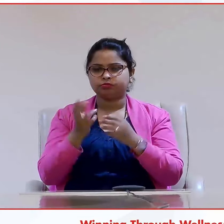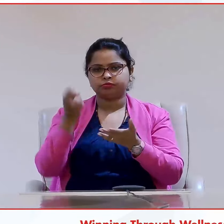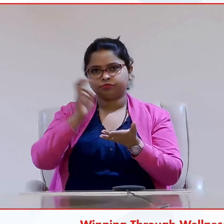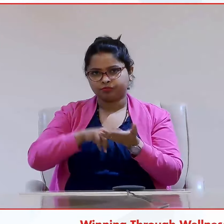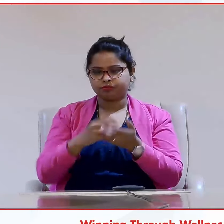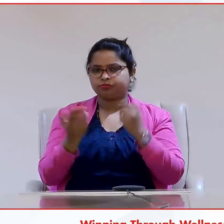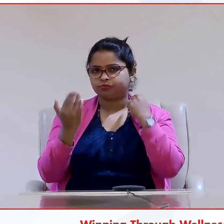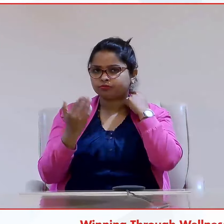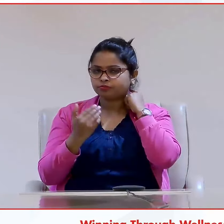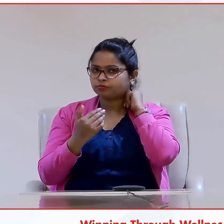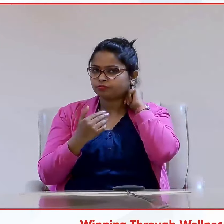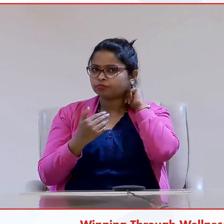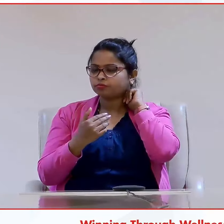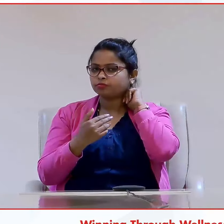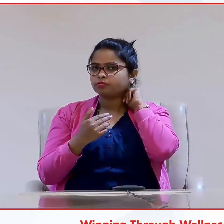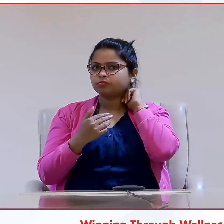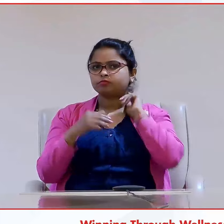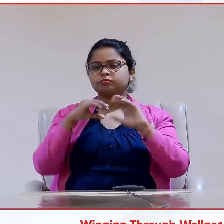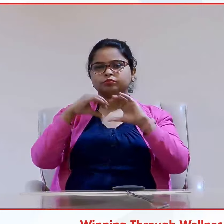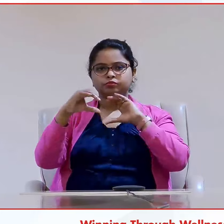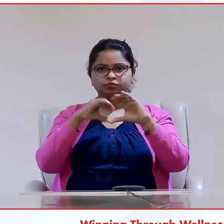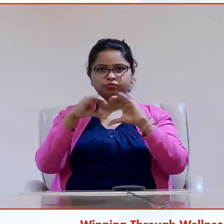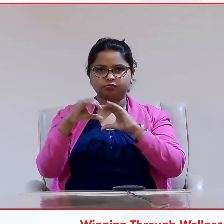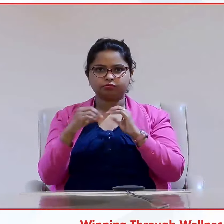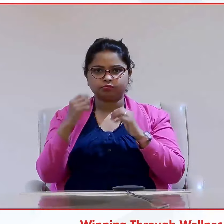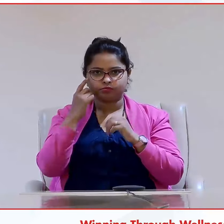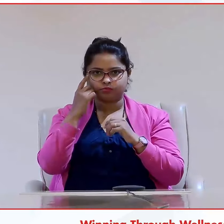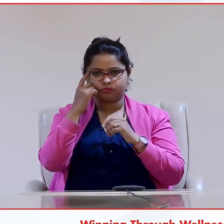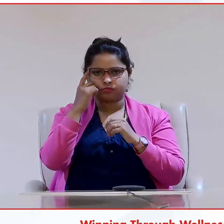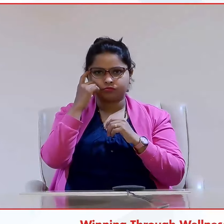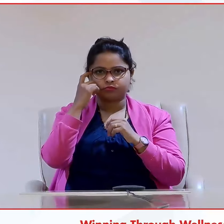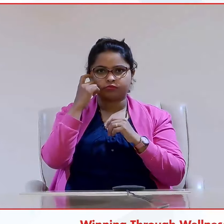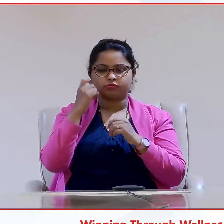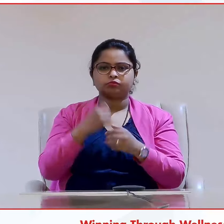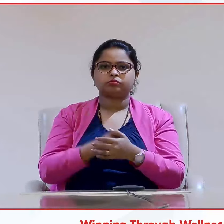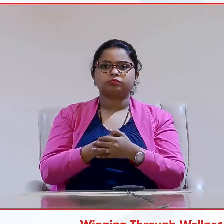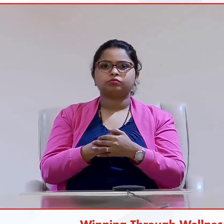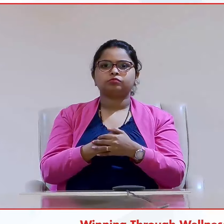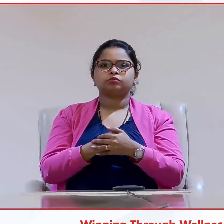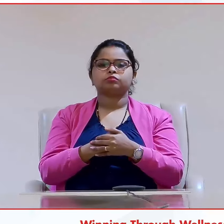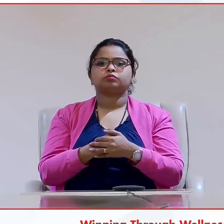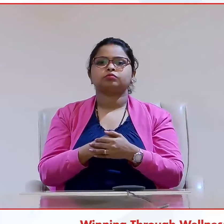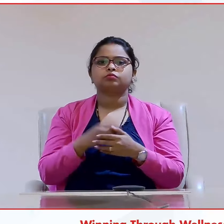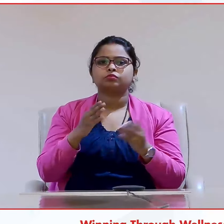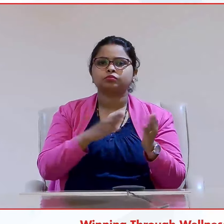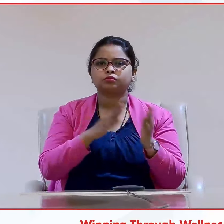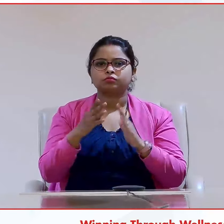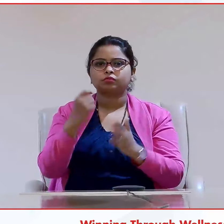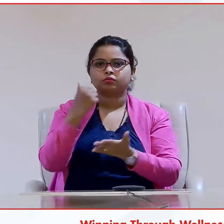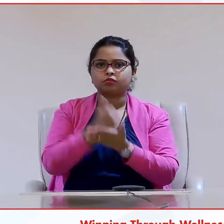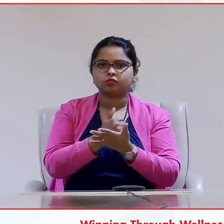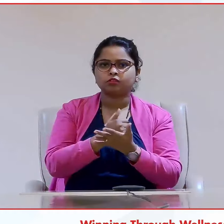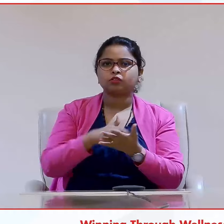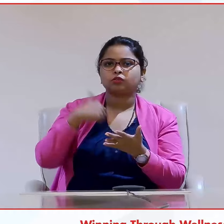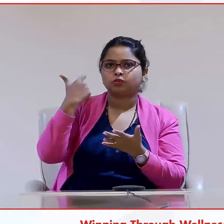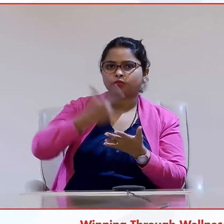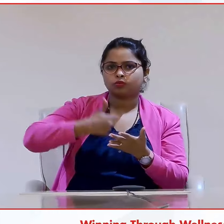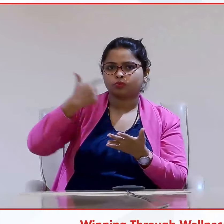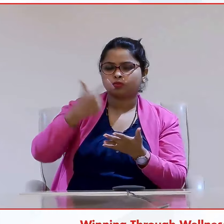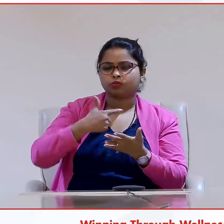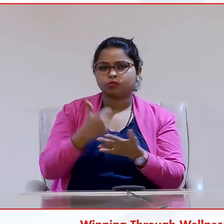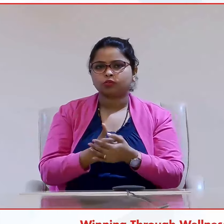that you are able to join this conversation. Rahul ji, Rahul Gambhir is a influencer within the bank who has been